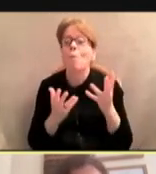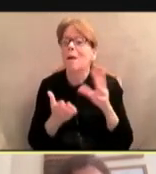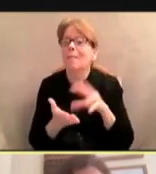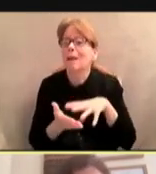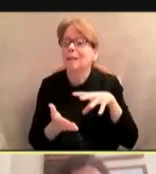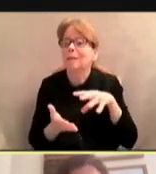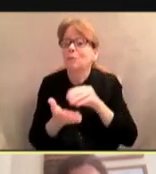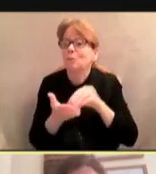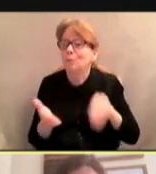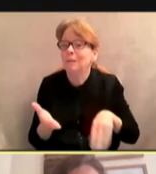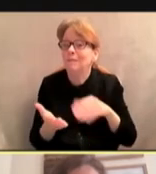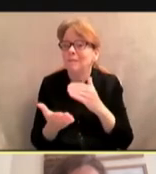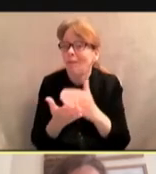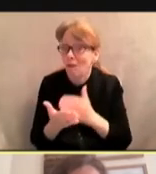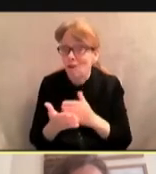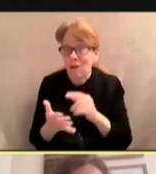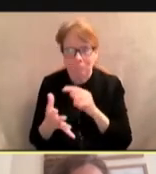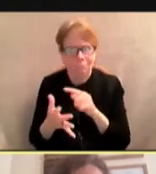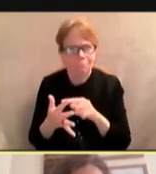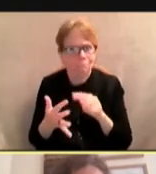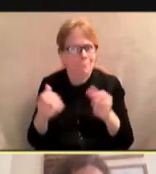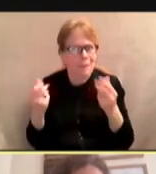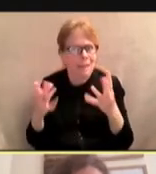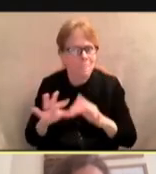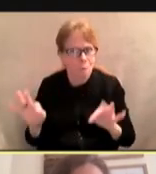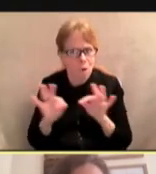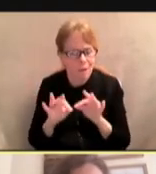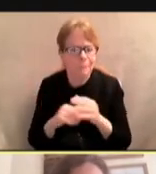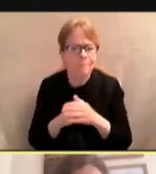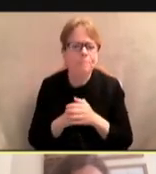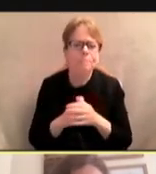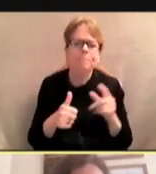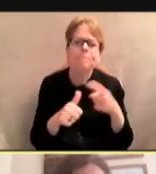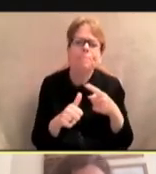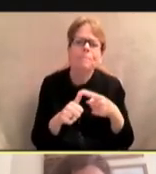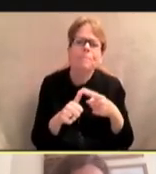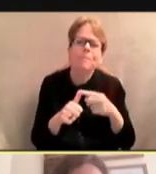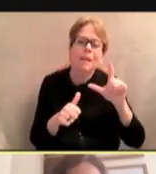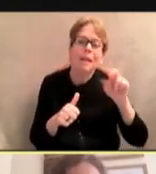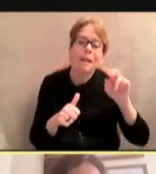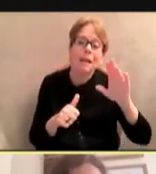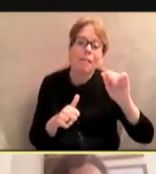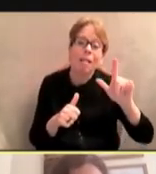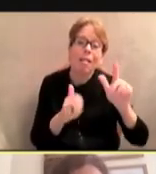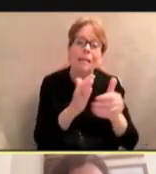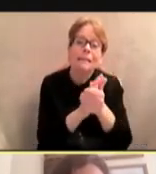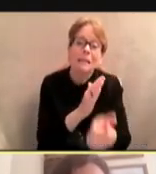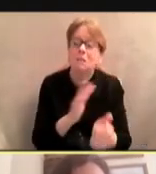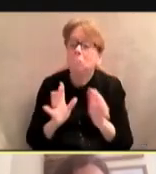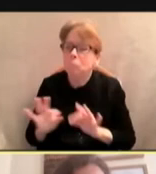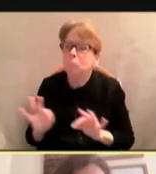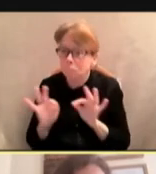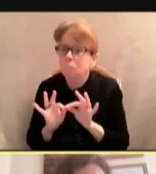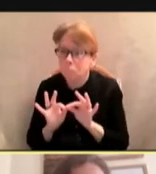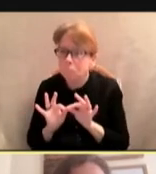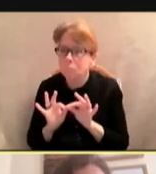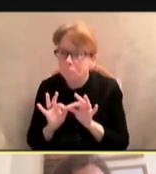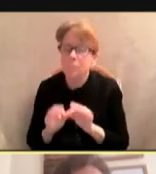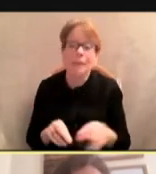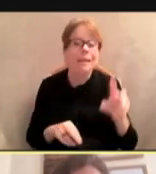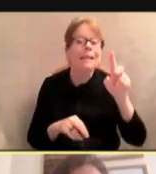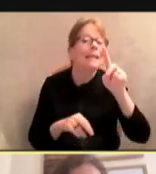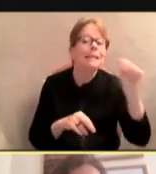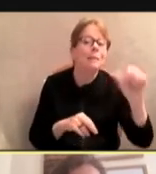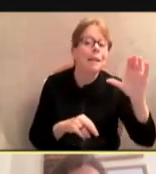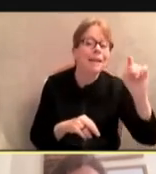the strategy that we used here was, one, the idea that clinical skills matter. And when we're integrating disability content, we have to